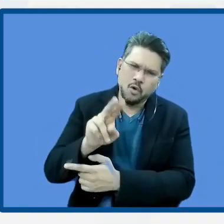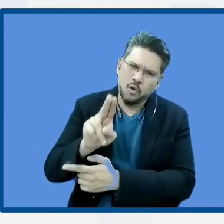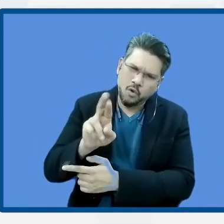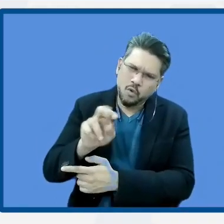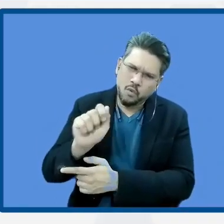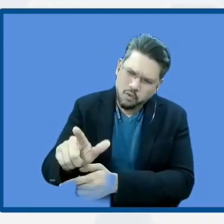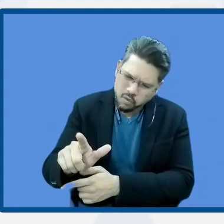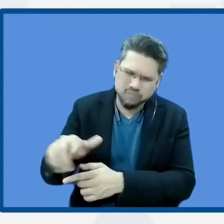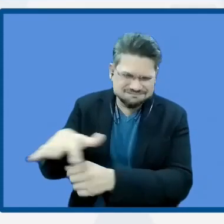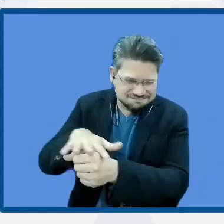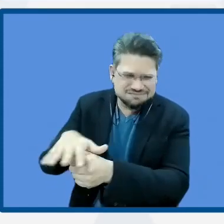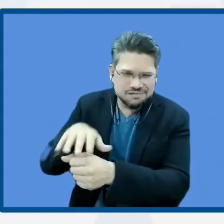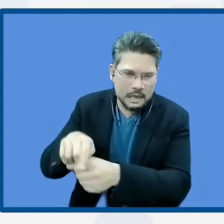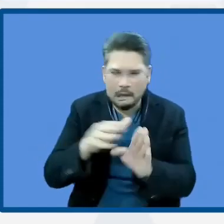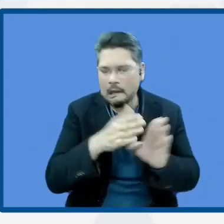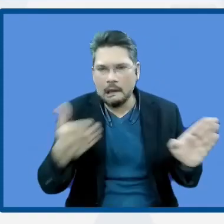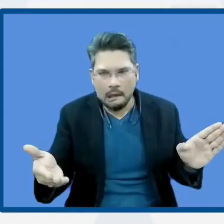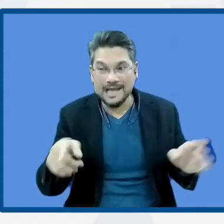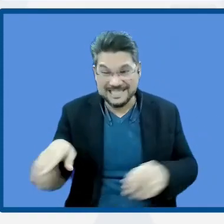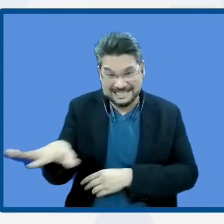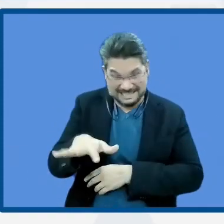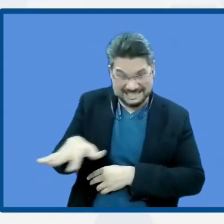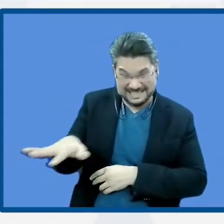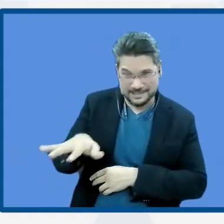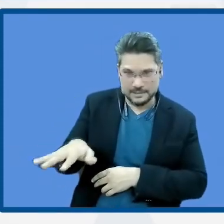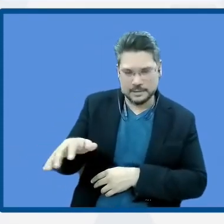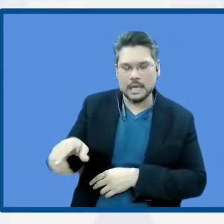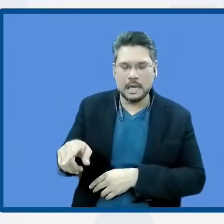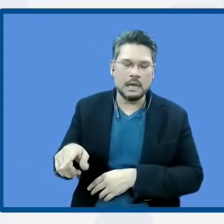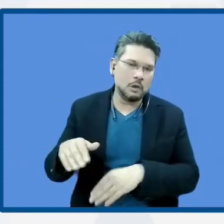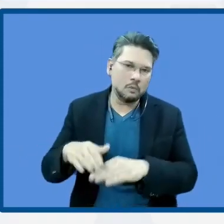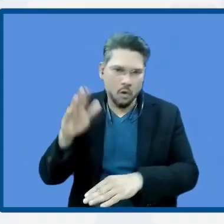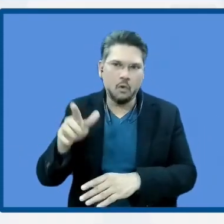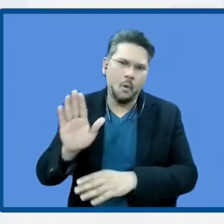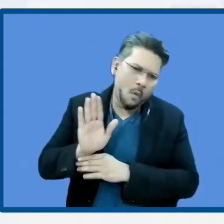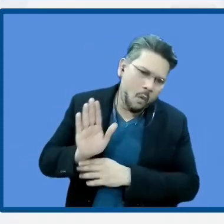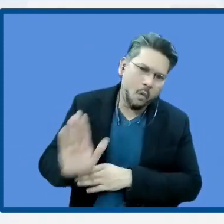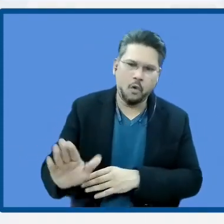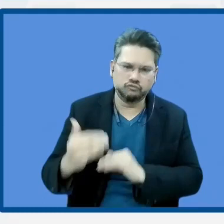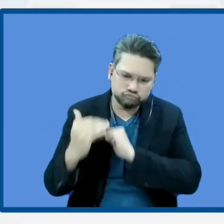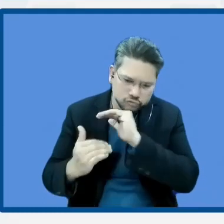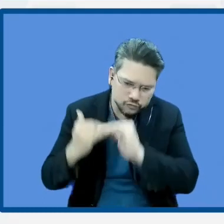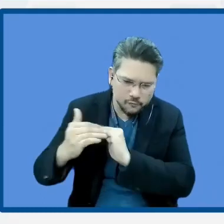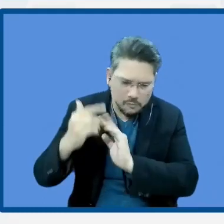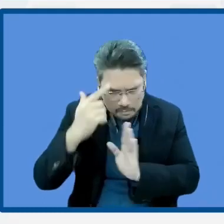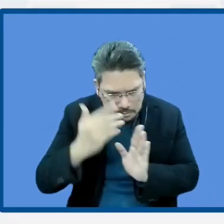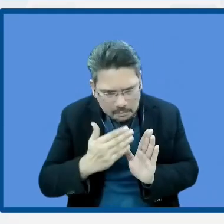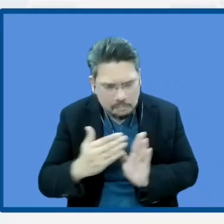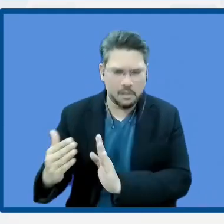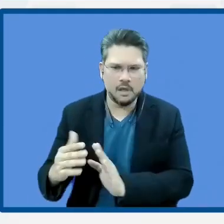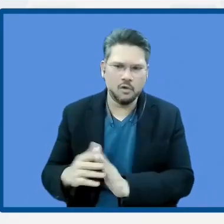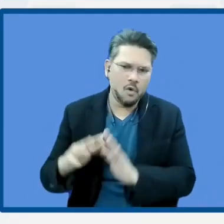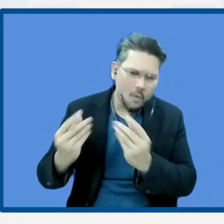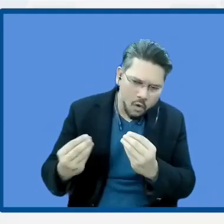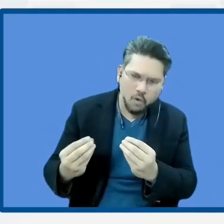These municipalities have a development plan or adaptation to climate change or